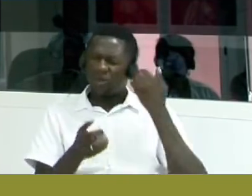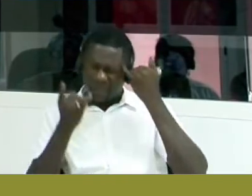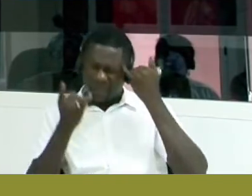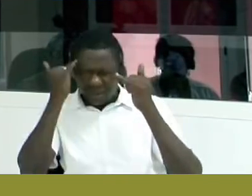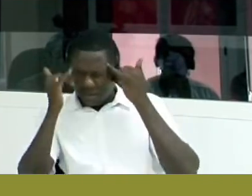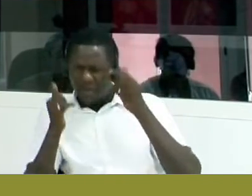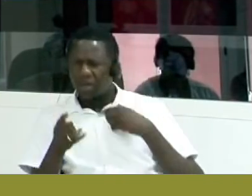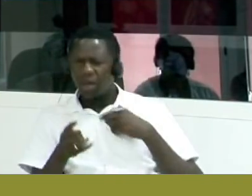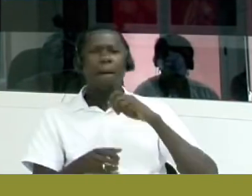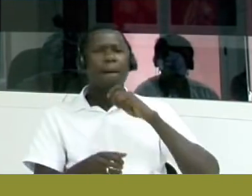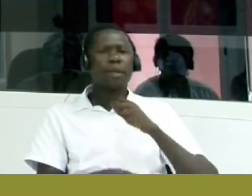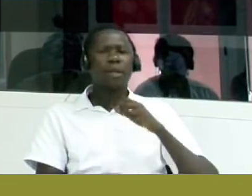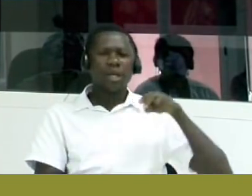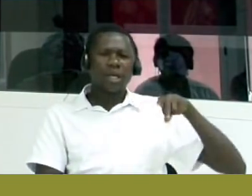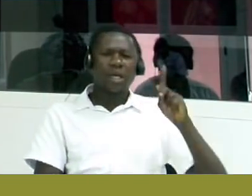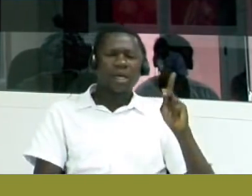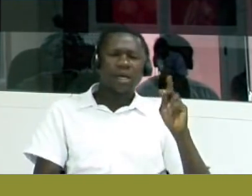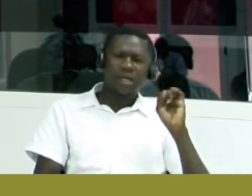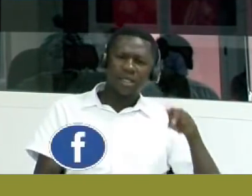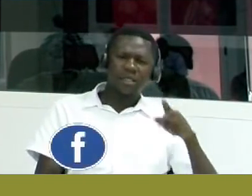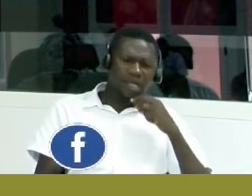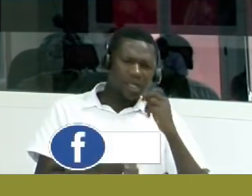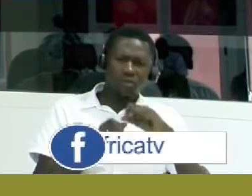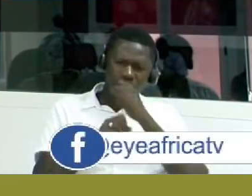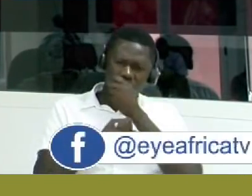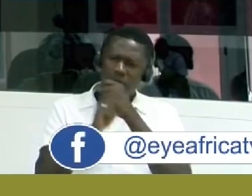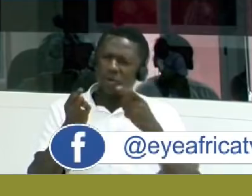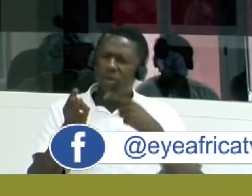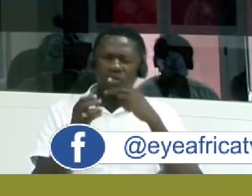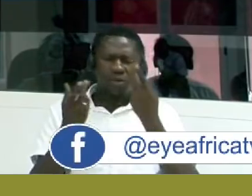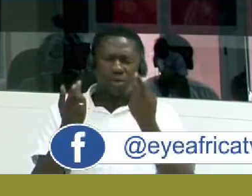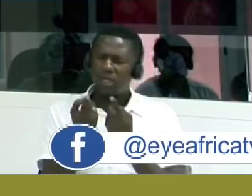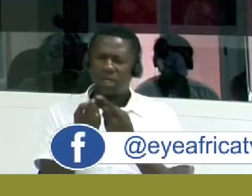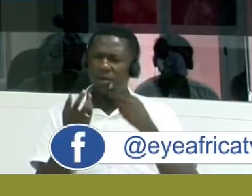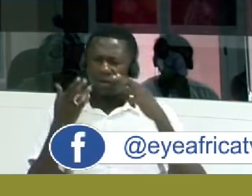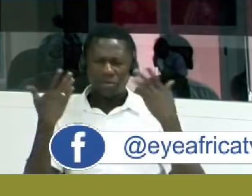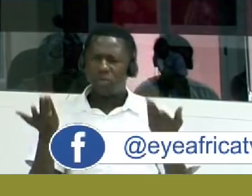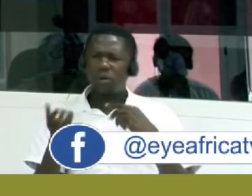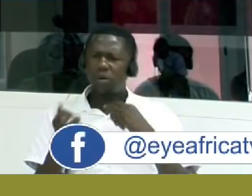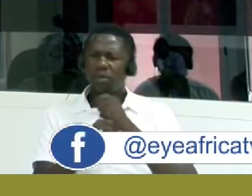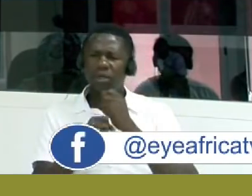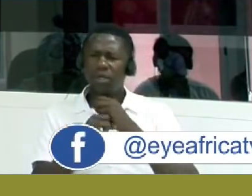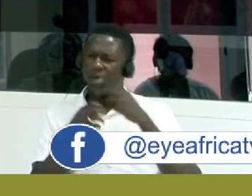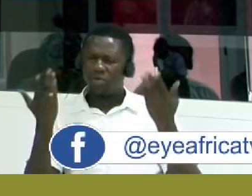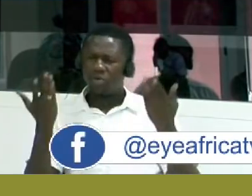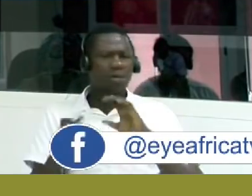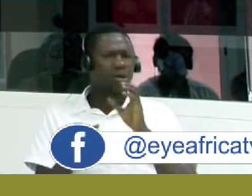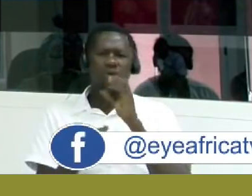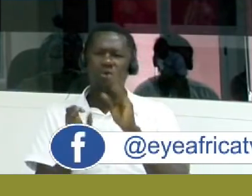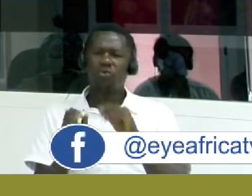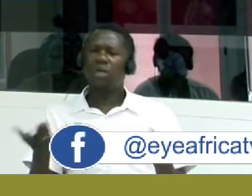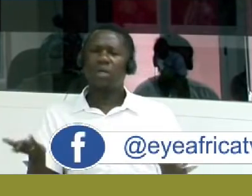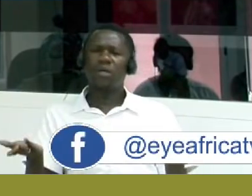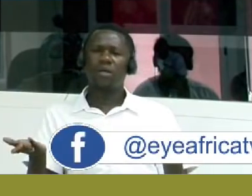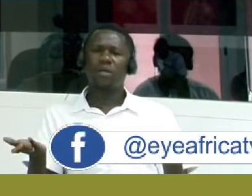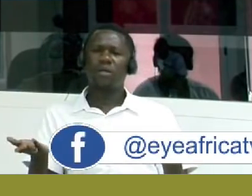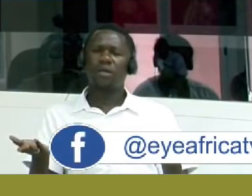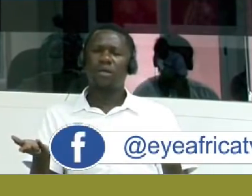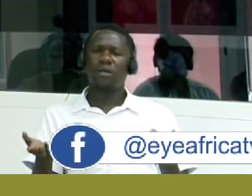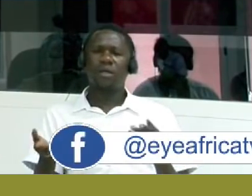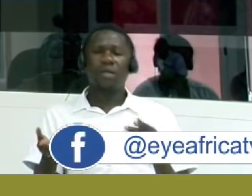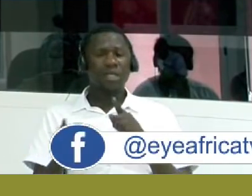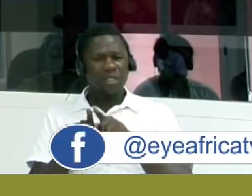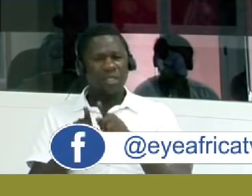Mr. King said situations were as abnormal, and we assume what made it abnormal. We cannot do that. This we go